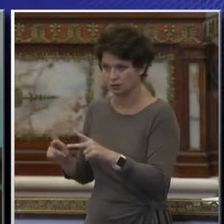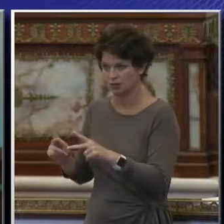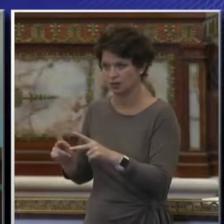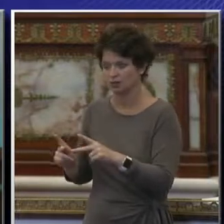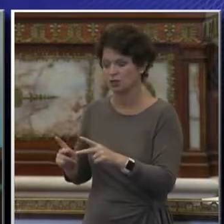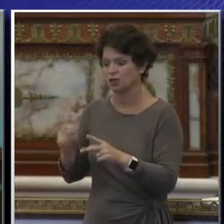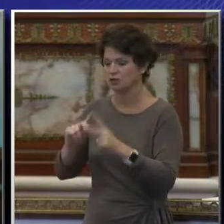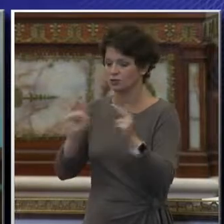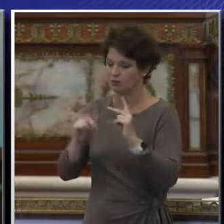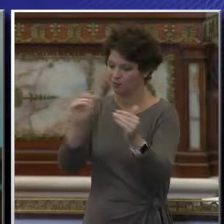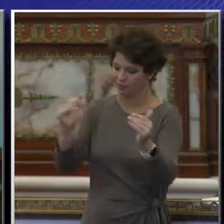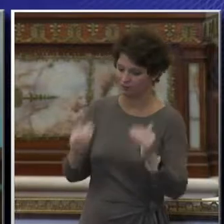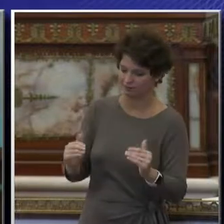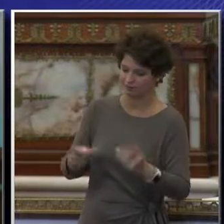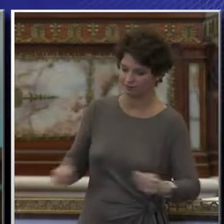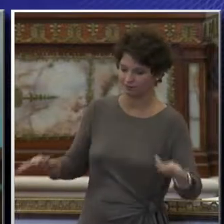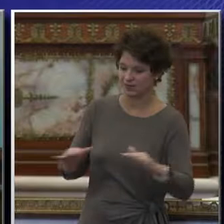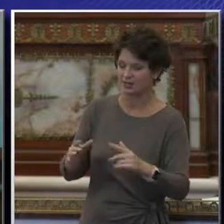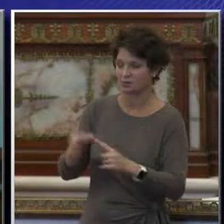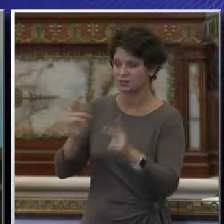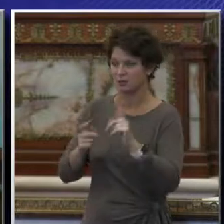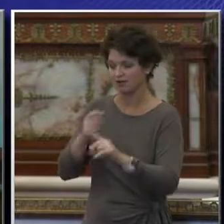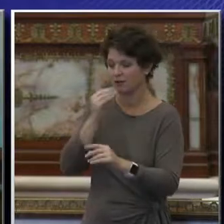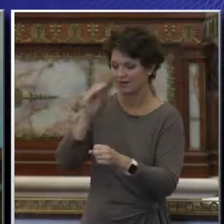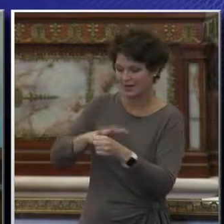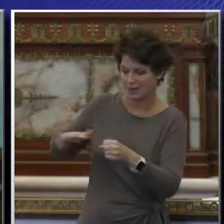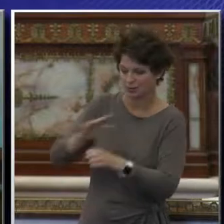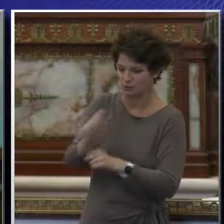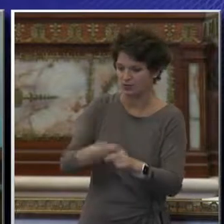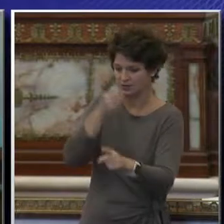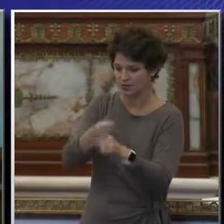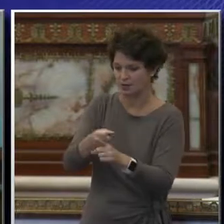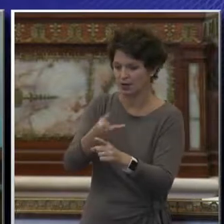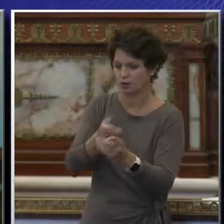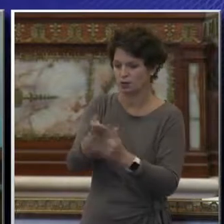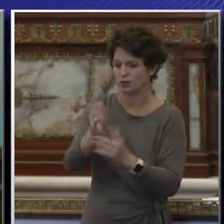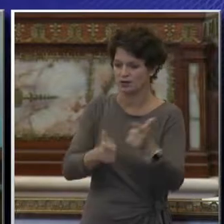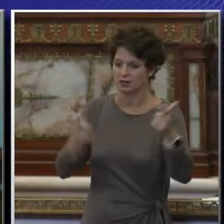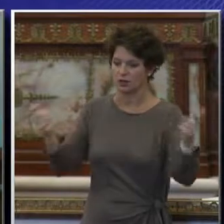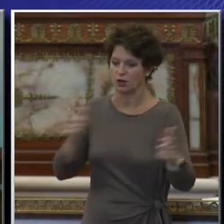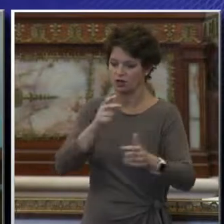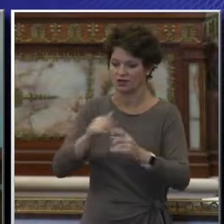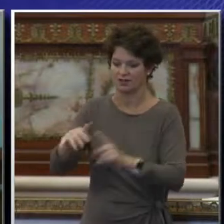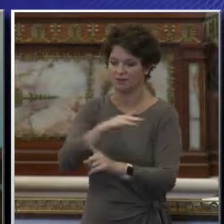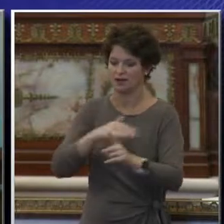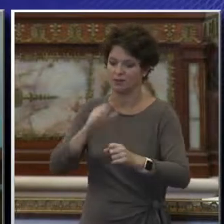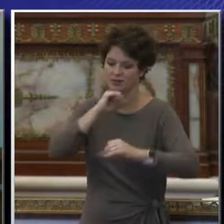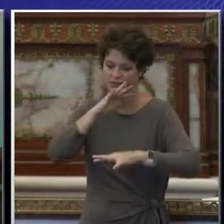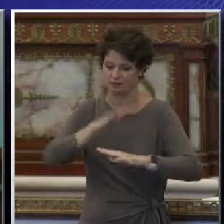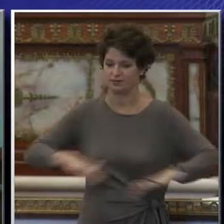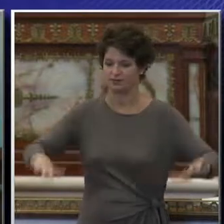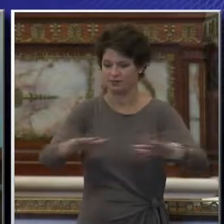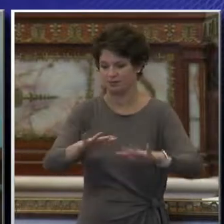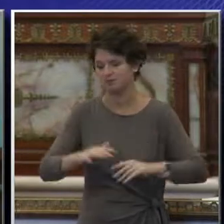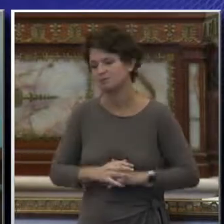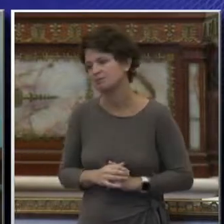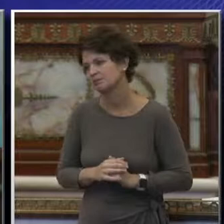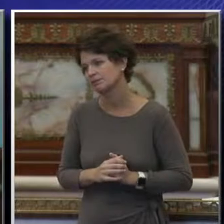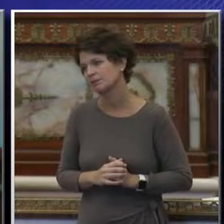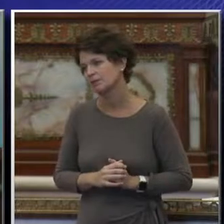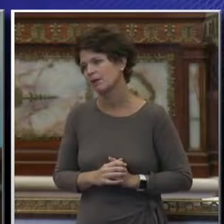underserved Philadelphians, especially those from the neighborhoods that have been most impacted by this large environmentally contaminated site.